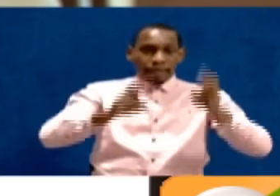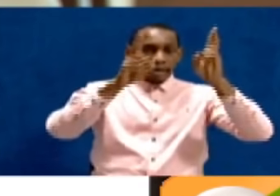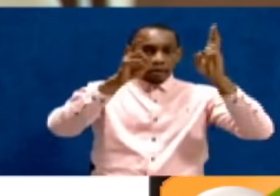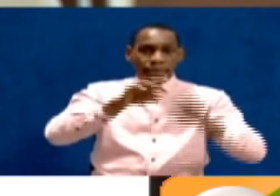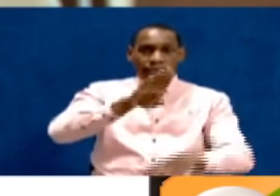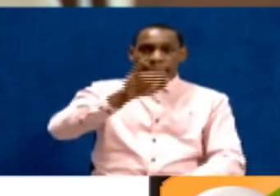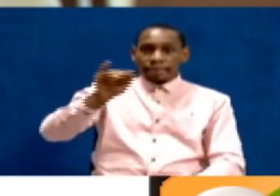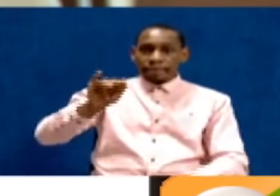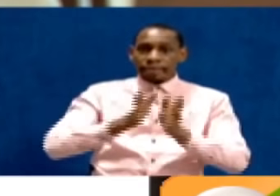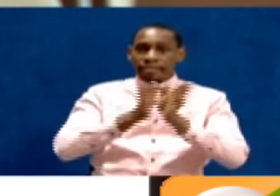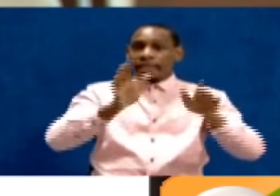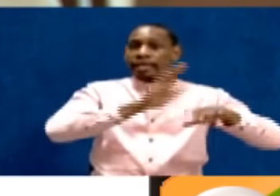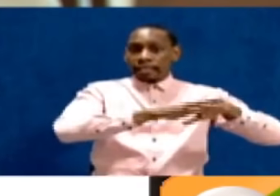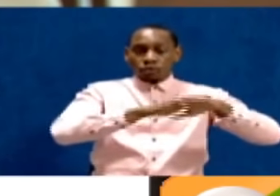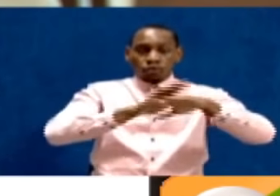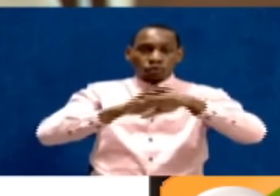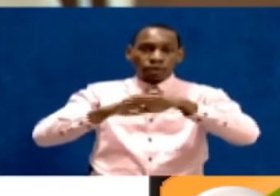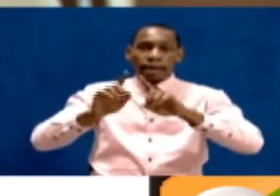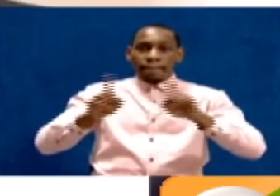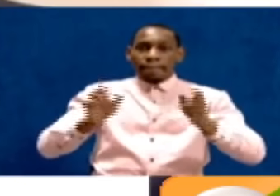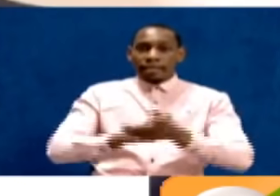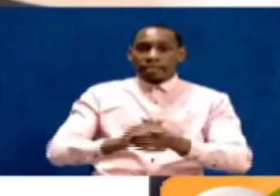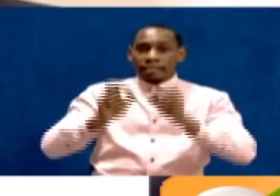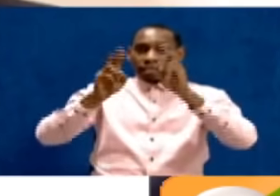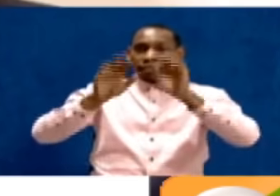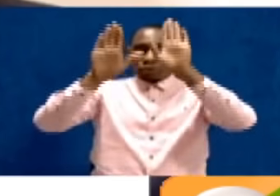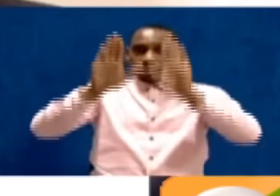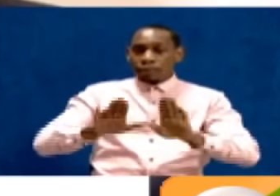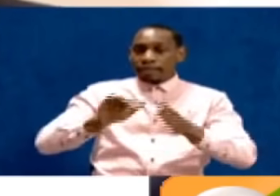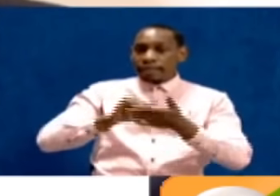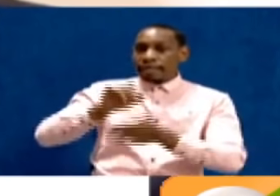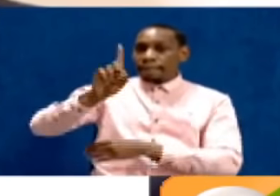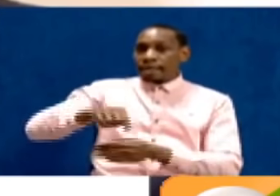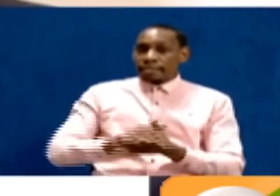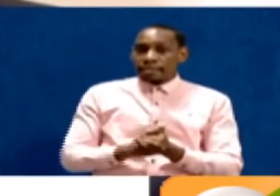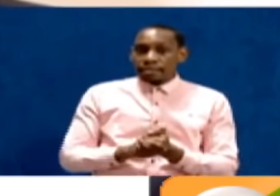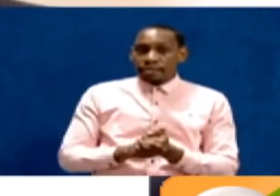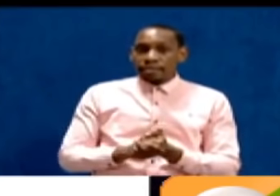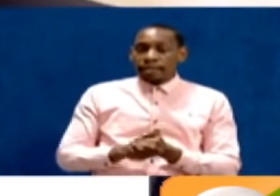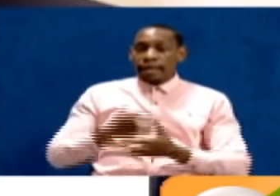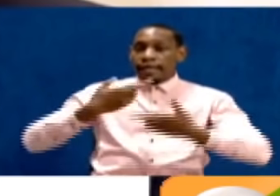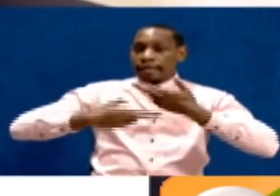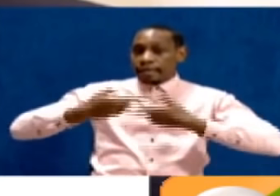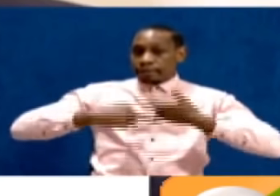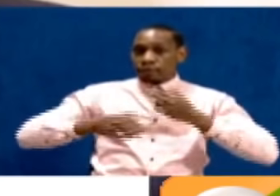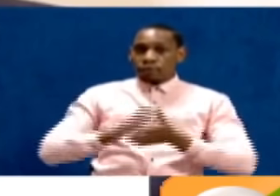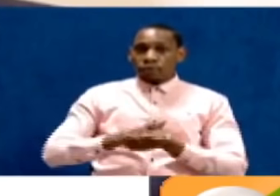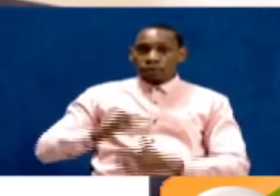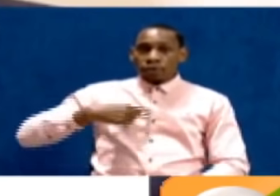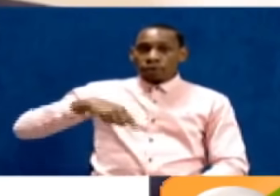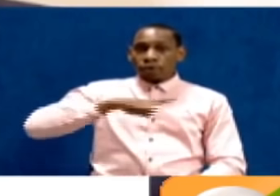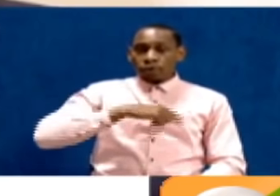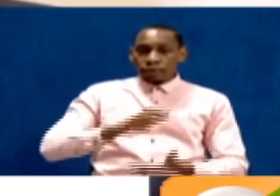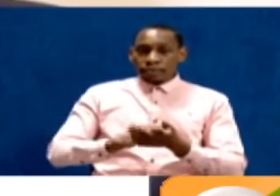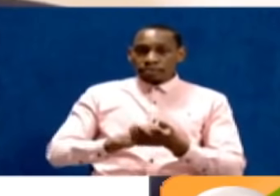BBI is broadly good, but there are fundamental issues that need to be revisited. We were able to